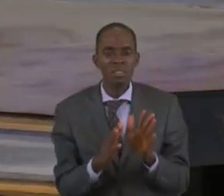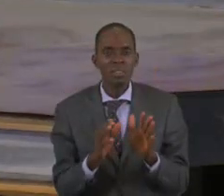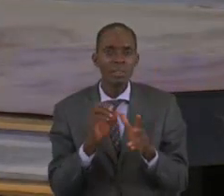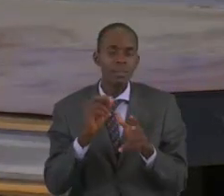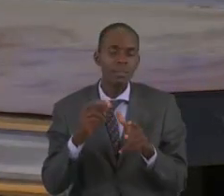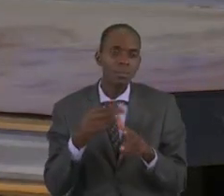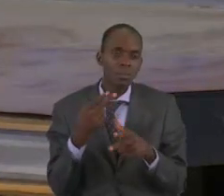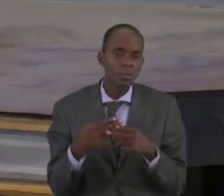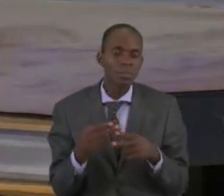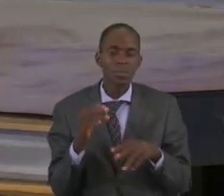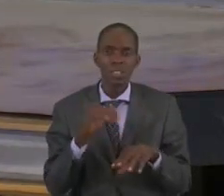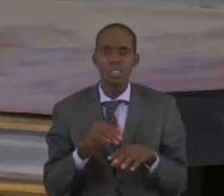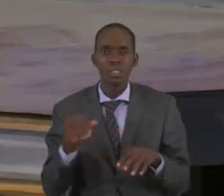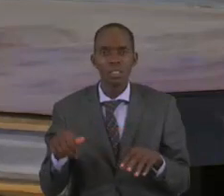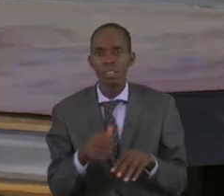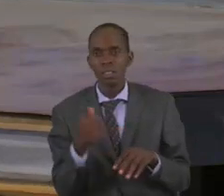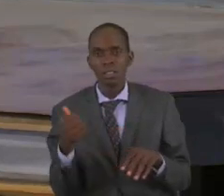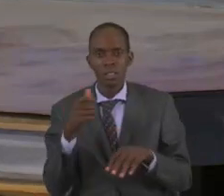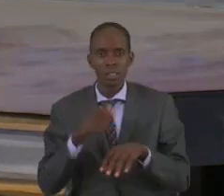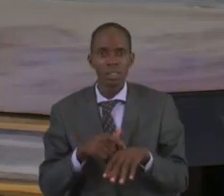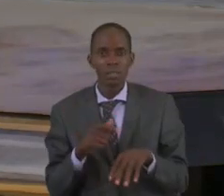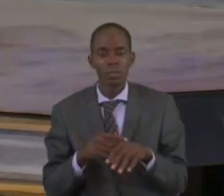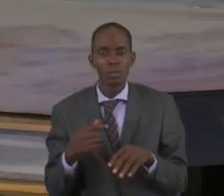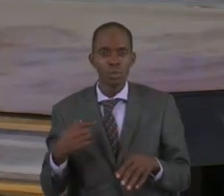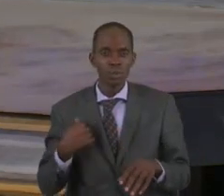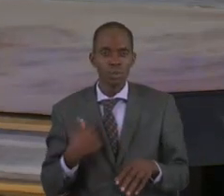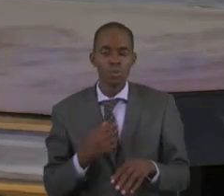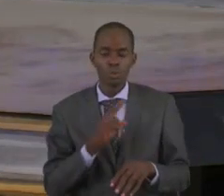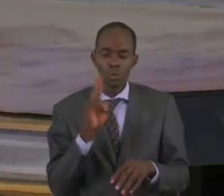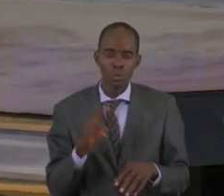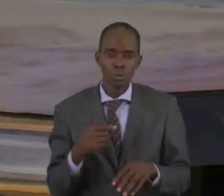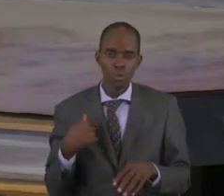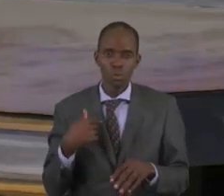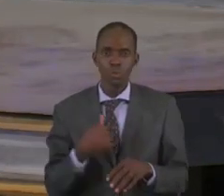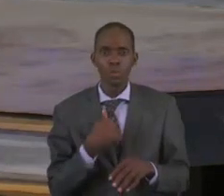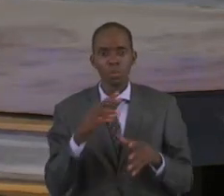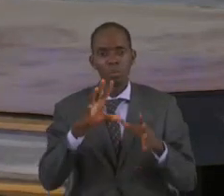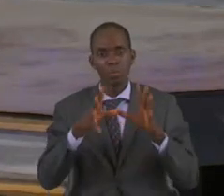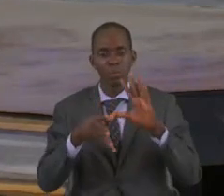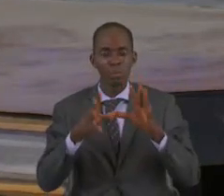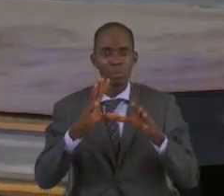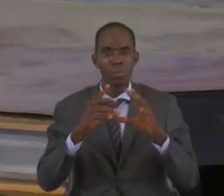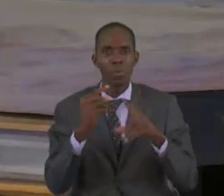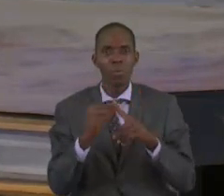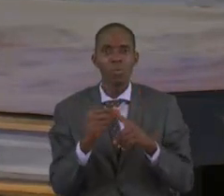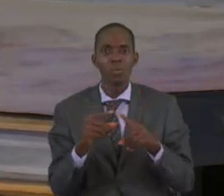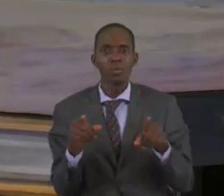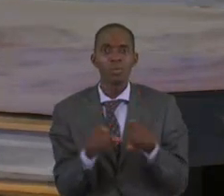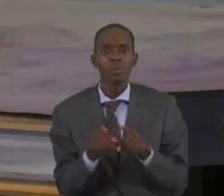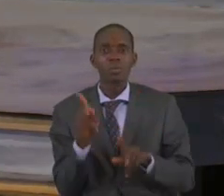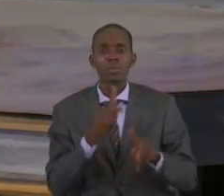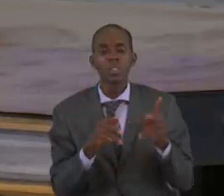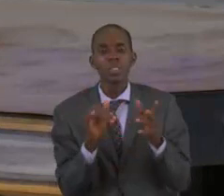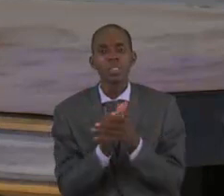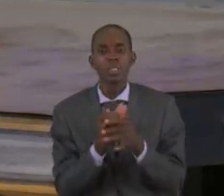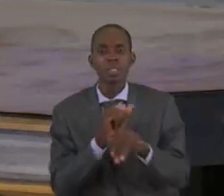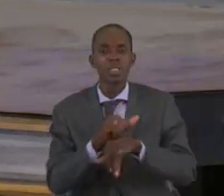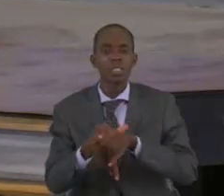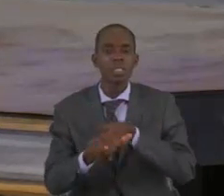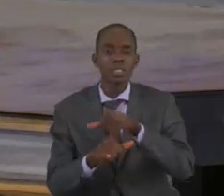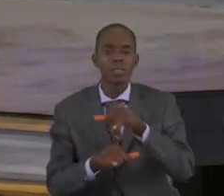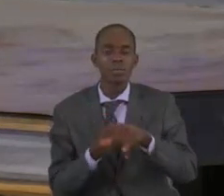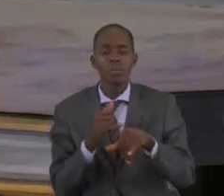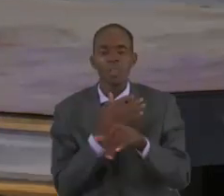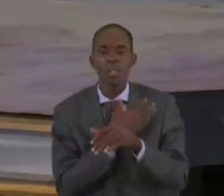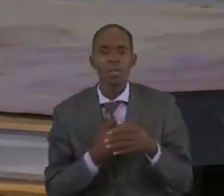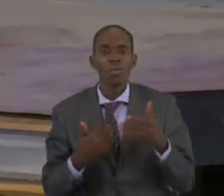at any time used we flattering words like those who deceive, and they want